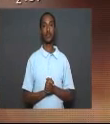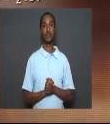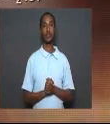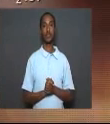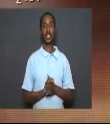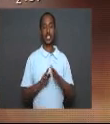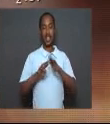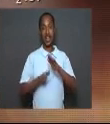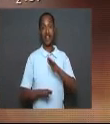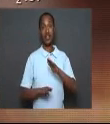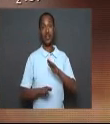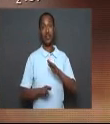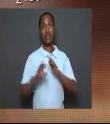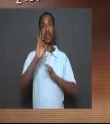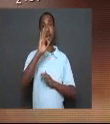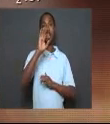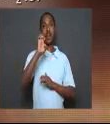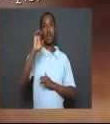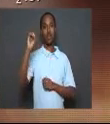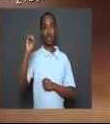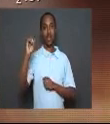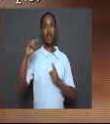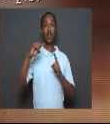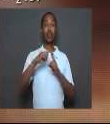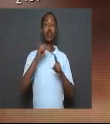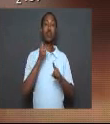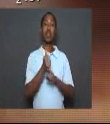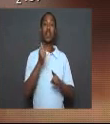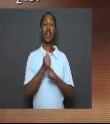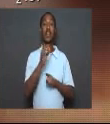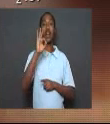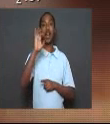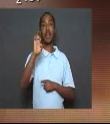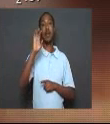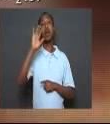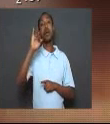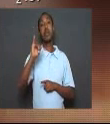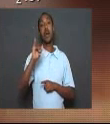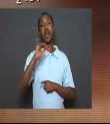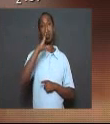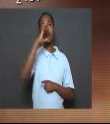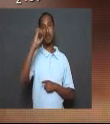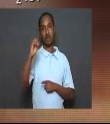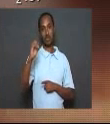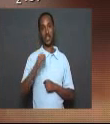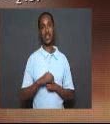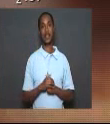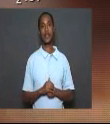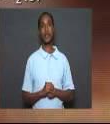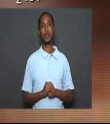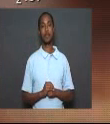the reduction of iron oxides to metallic iron by carbon monoxide.